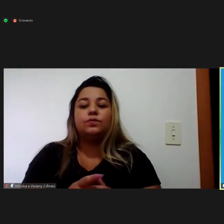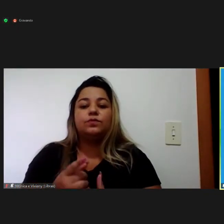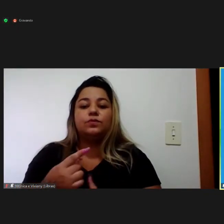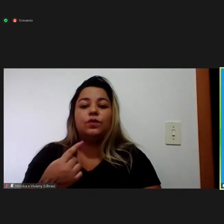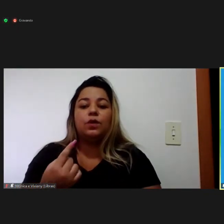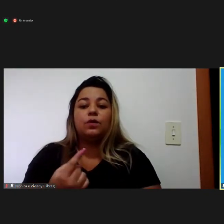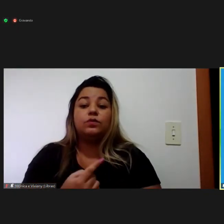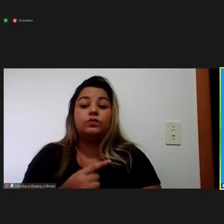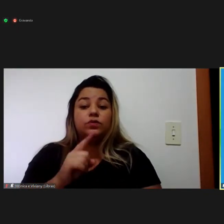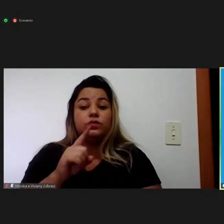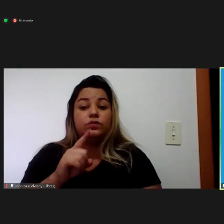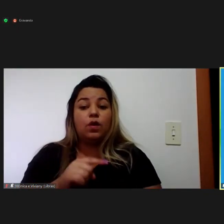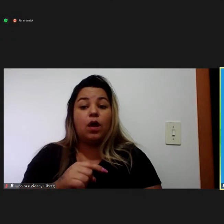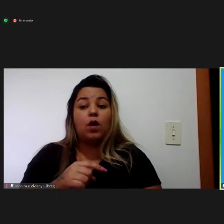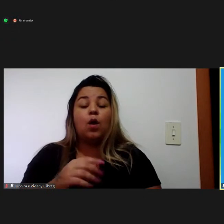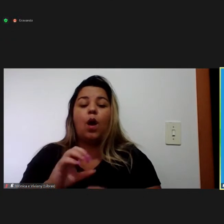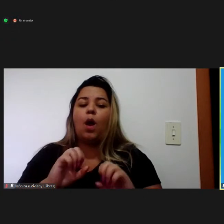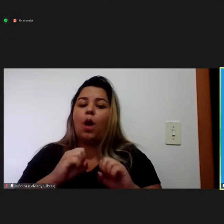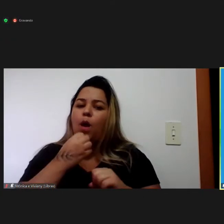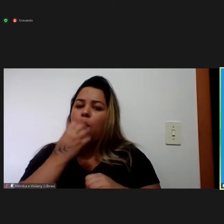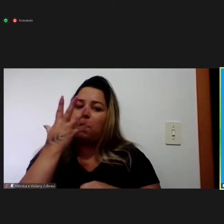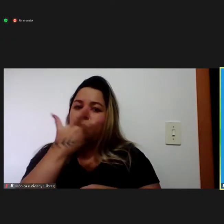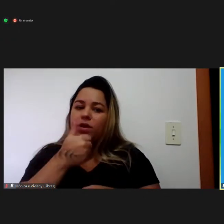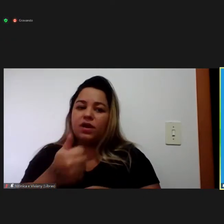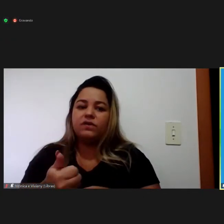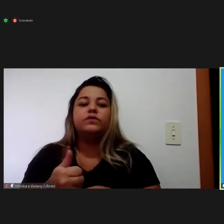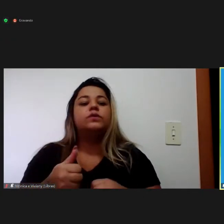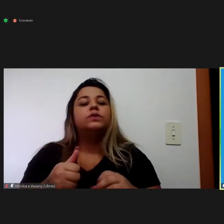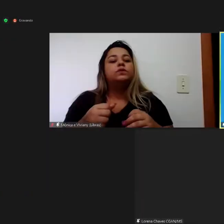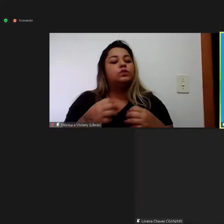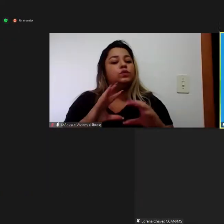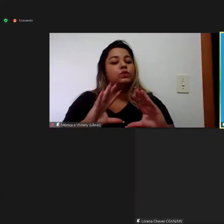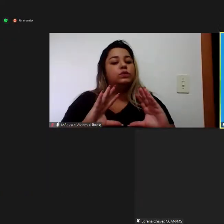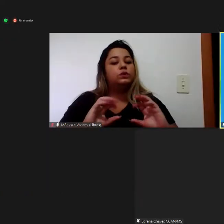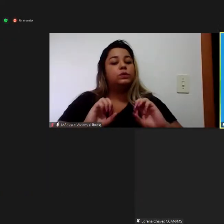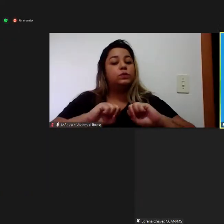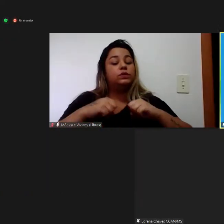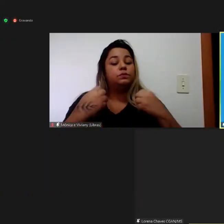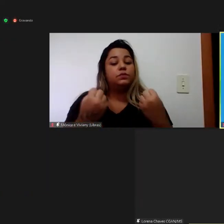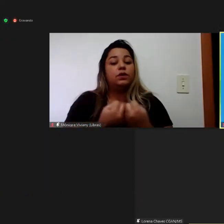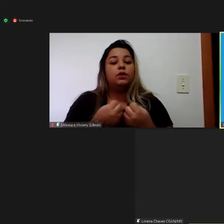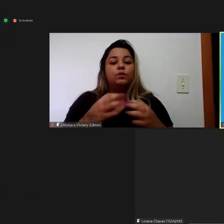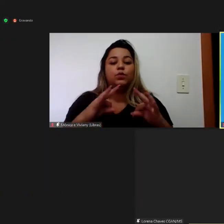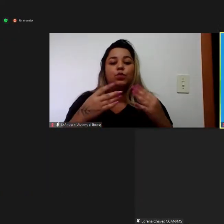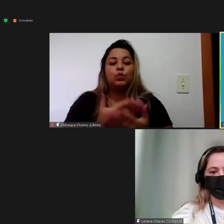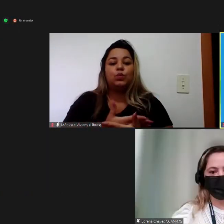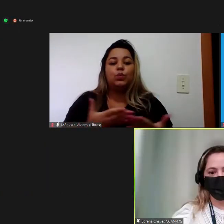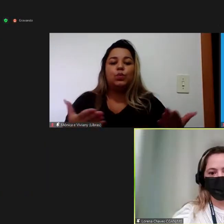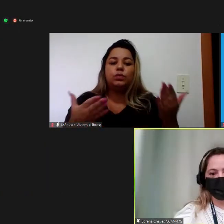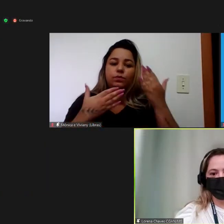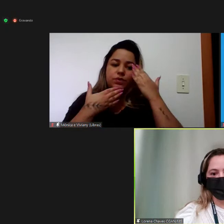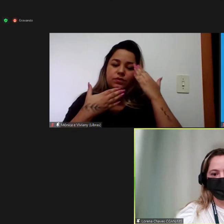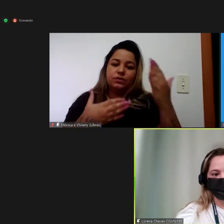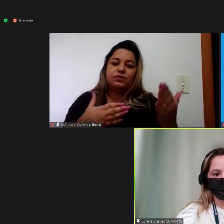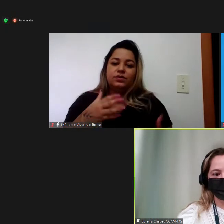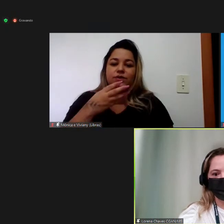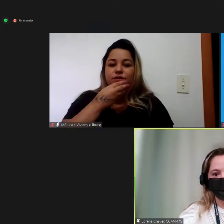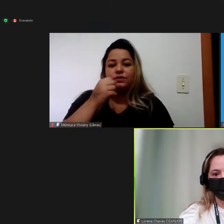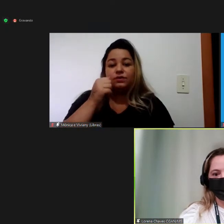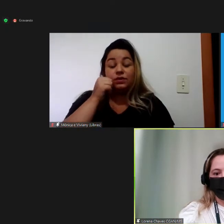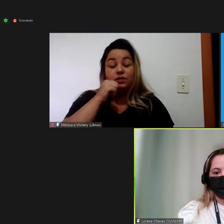Thank you very much, and please have a good seminar. Muito obrigada, Thank senhora. you very